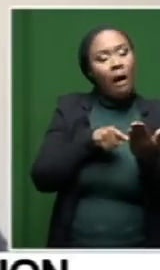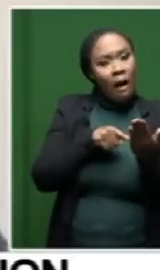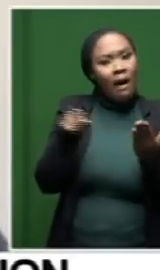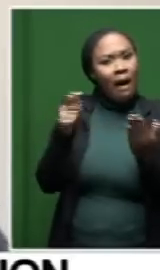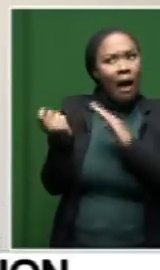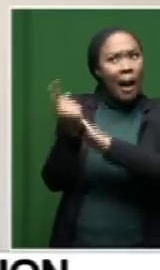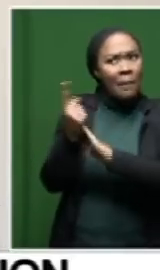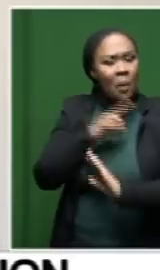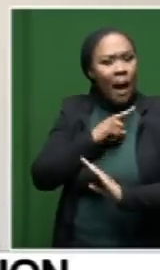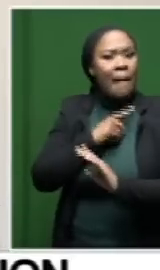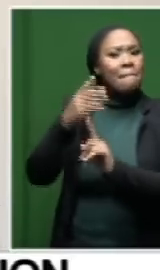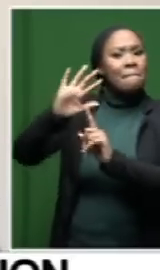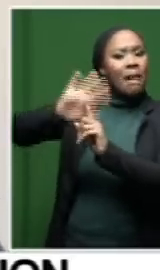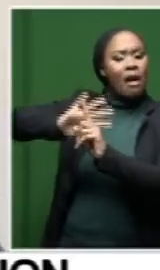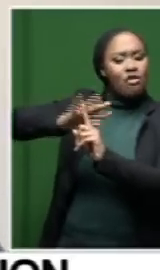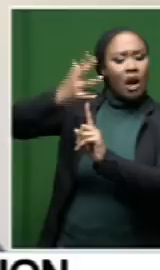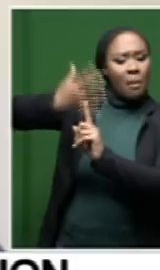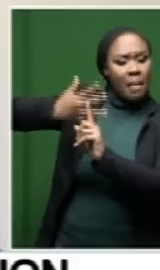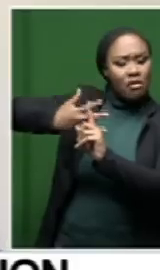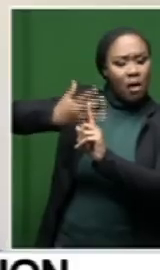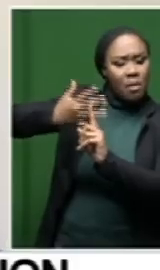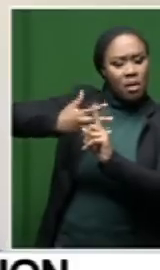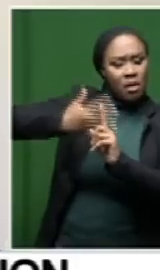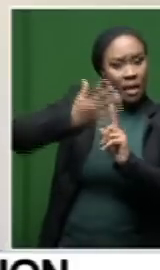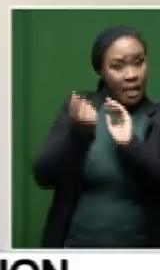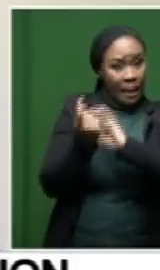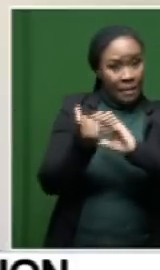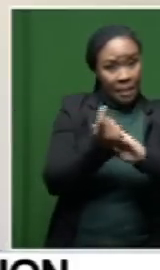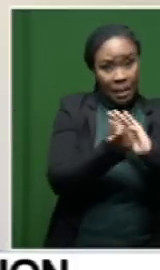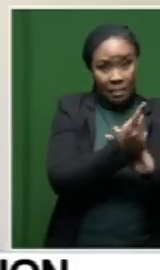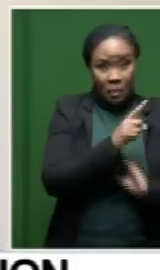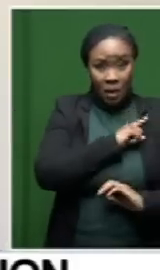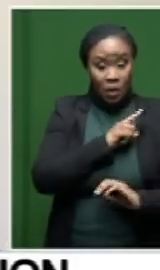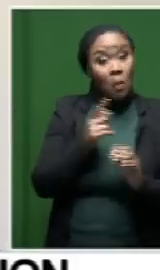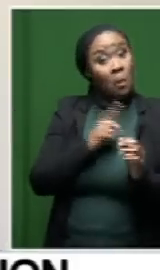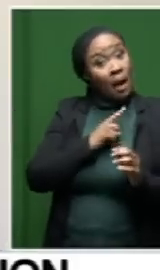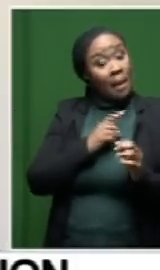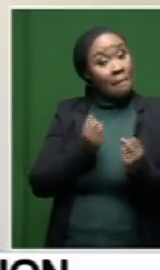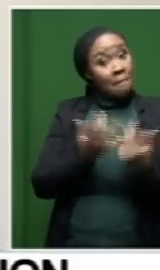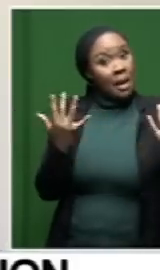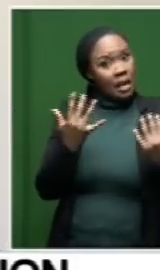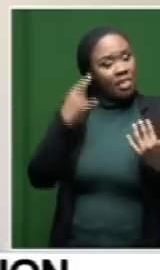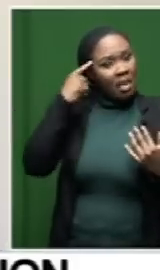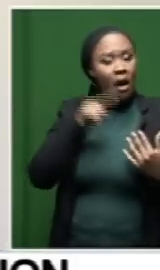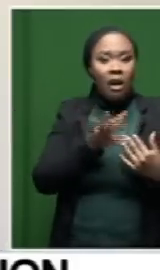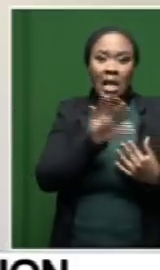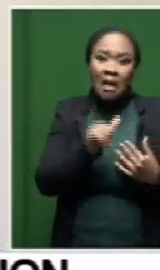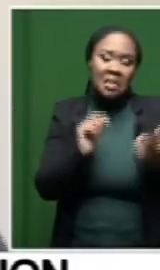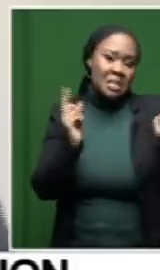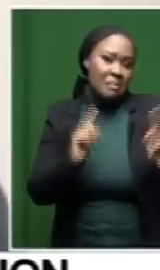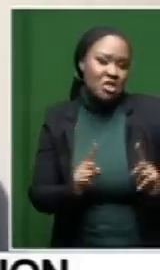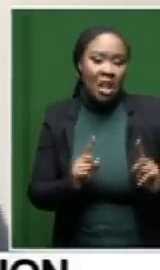take a realistic view that the idea that we are an exceptional nation has probably been put